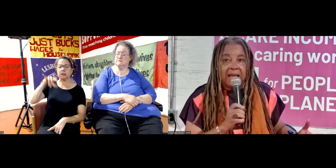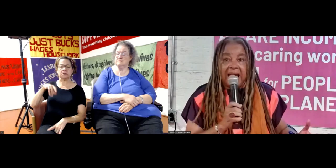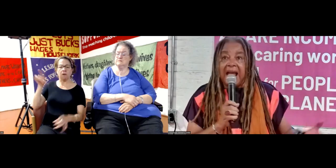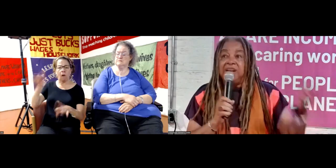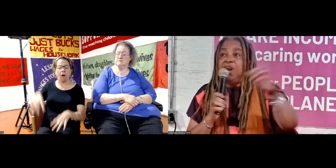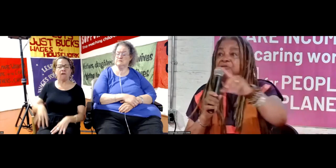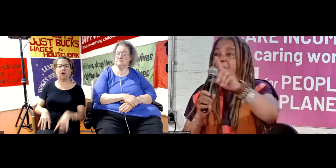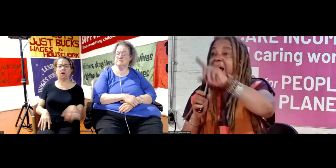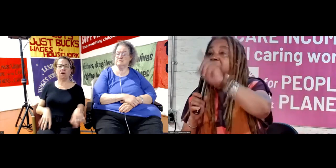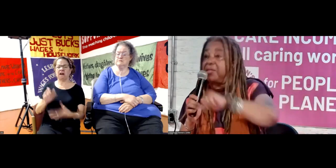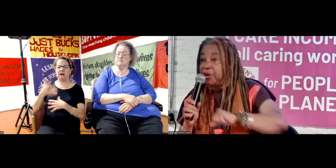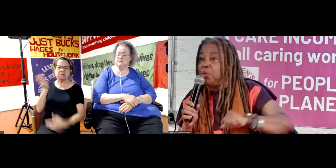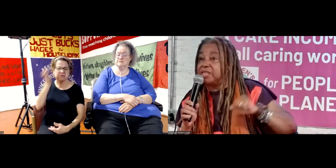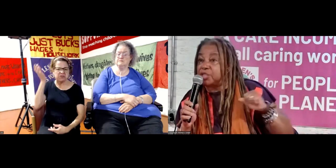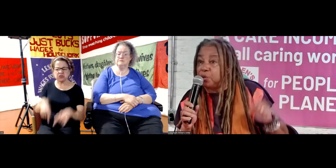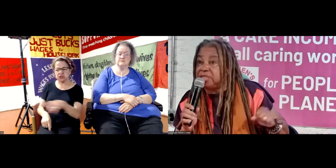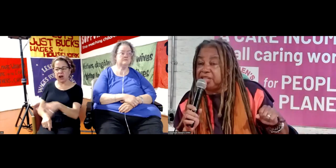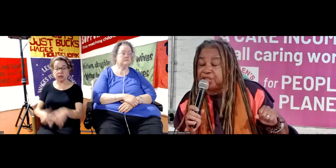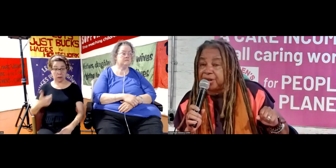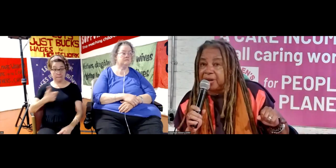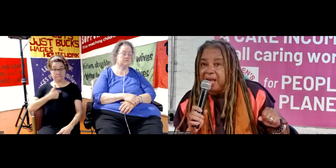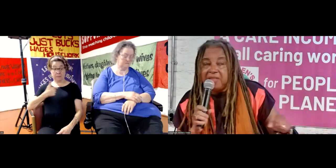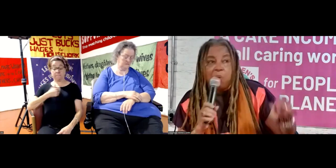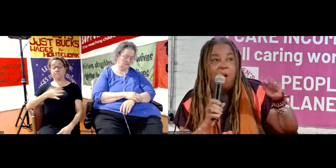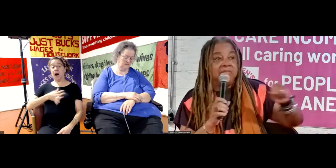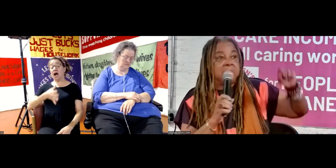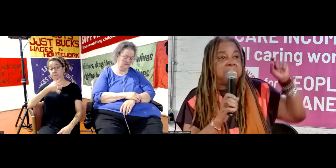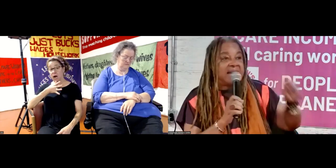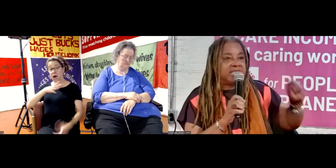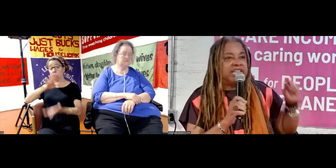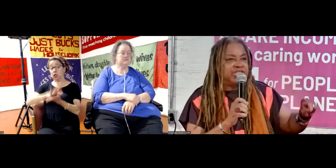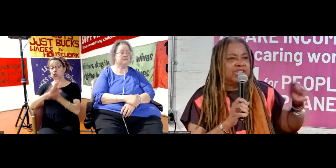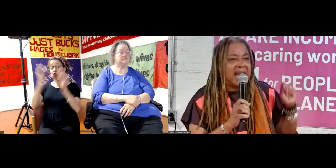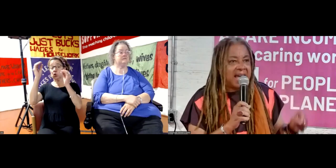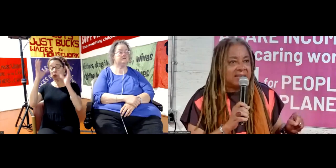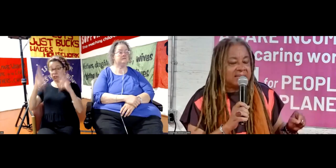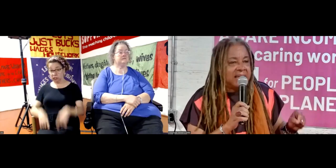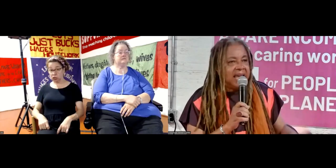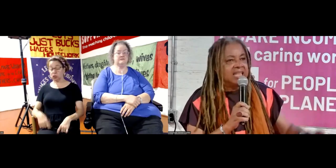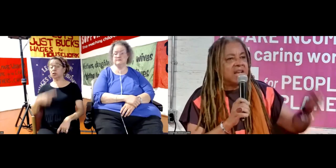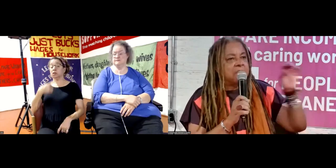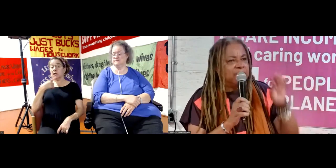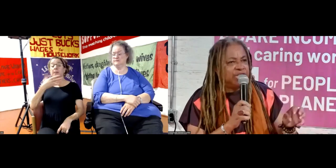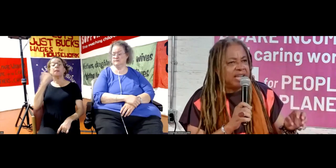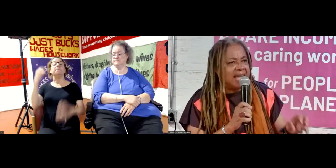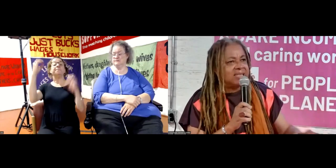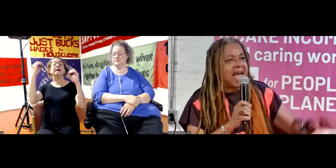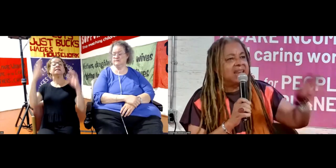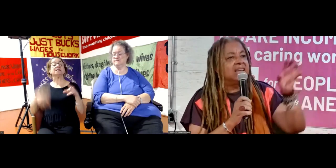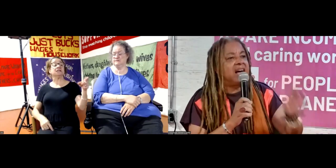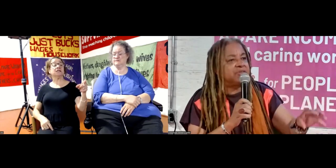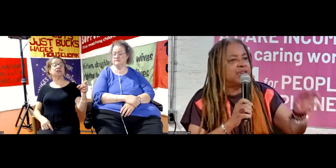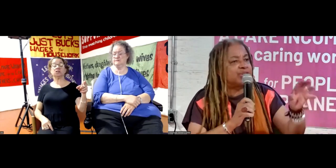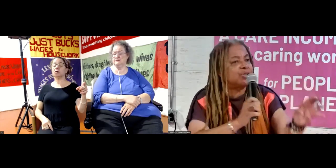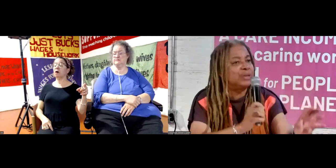right? And I learned from my mother, who was a school teacher, that what the best teacher does is appreciates